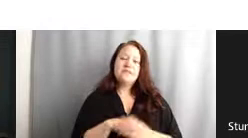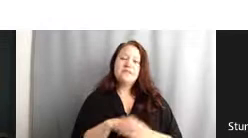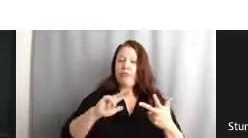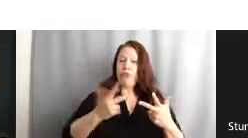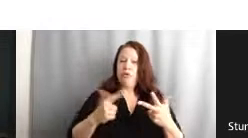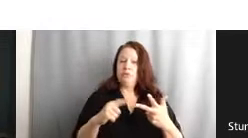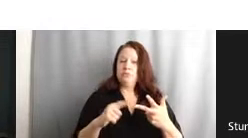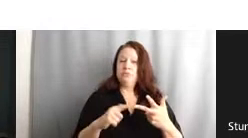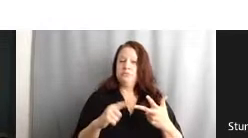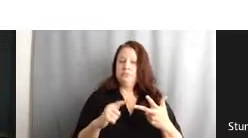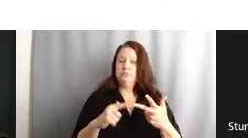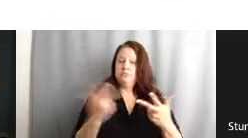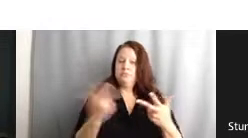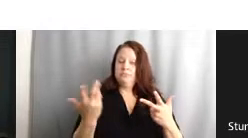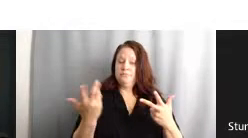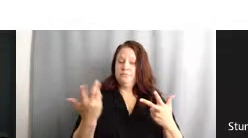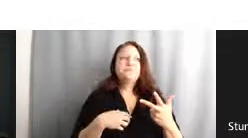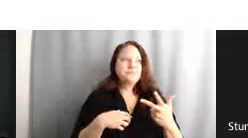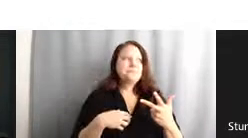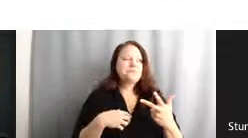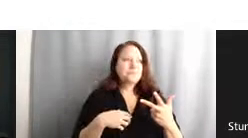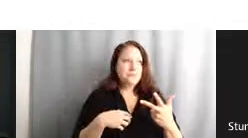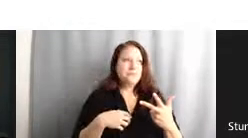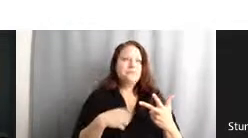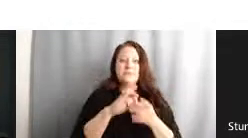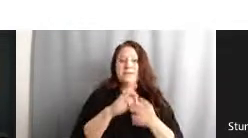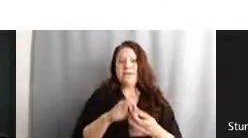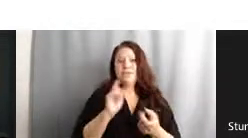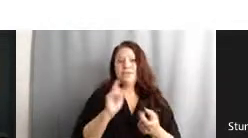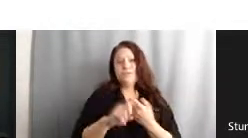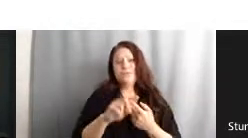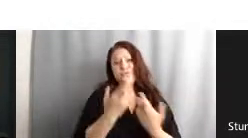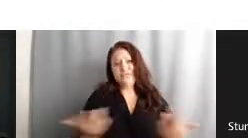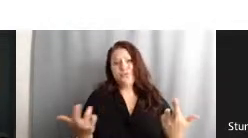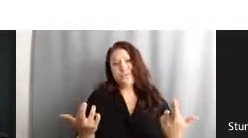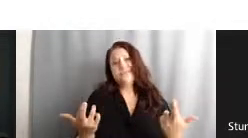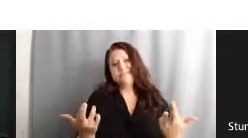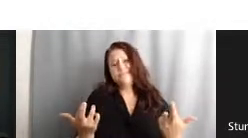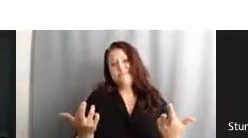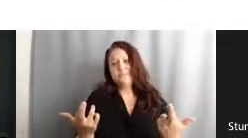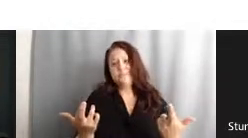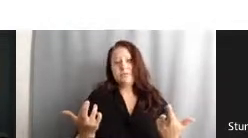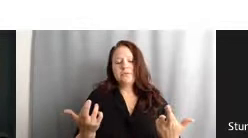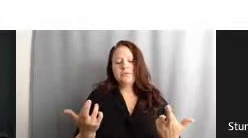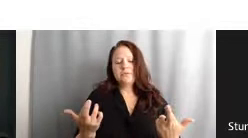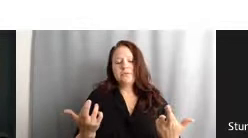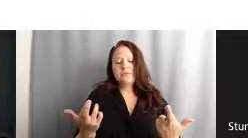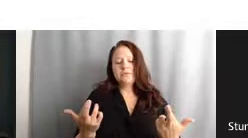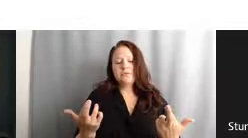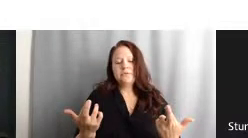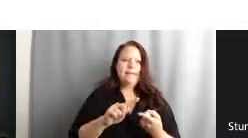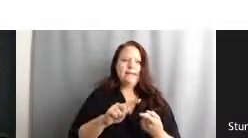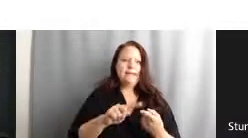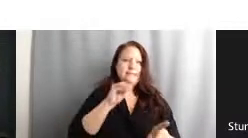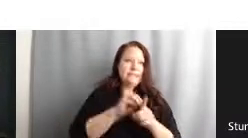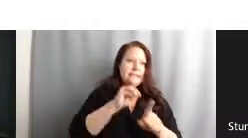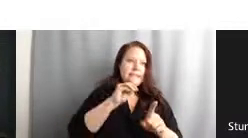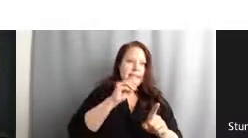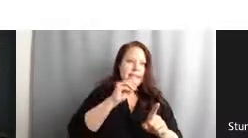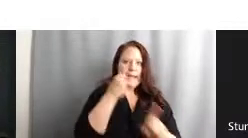tertiary step is really getting connected to resources, mitigating both the impact on you